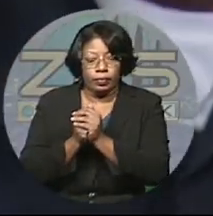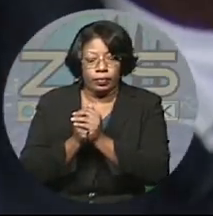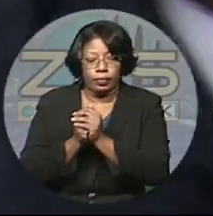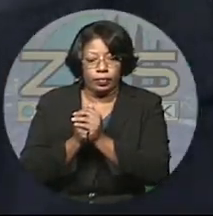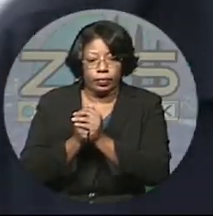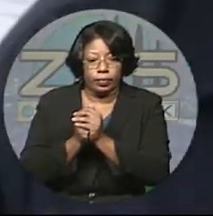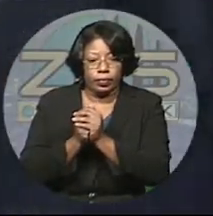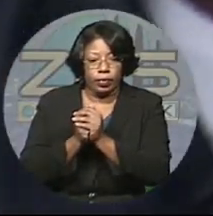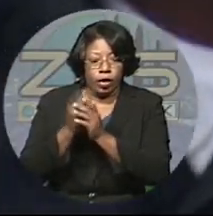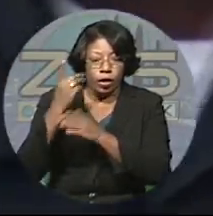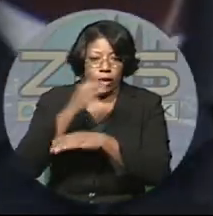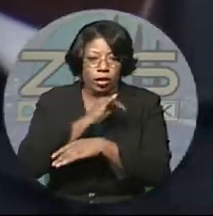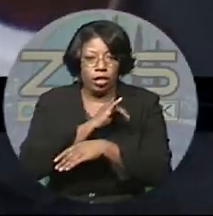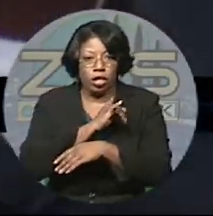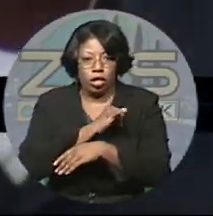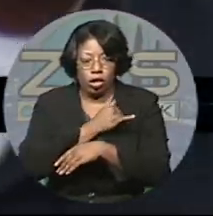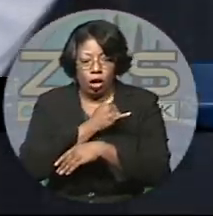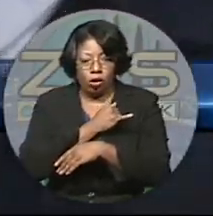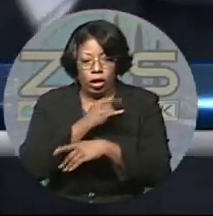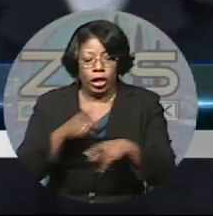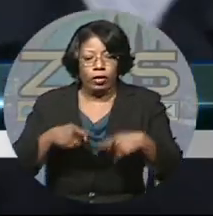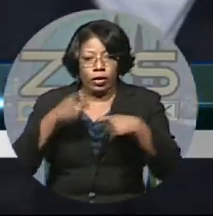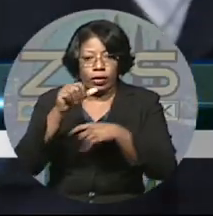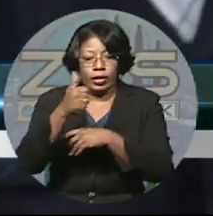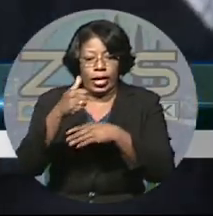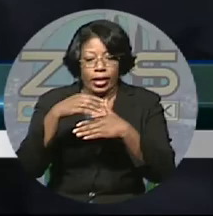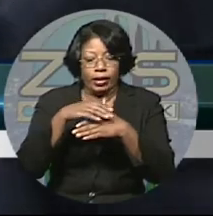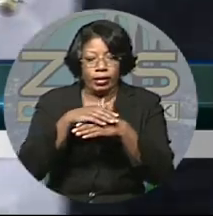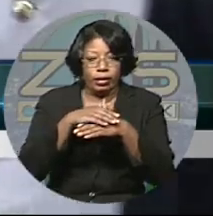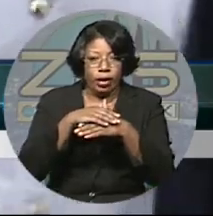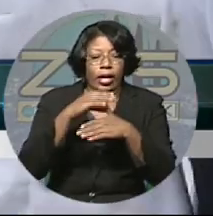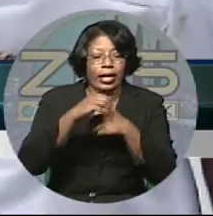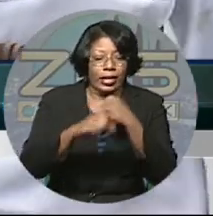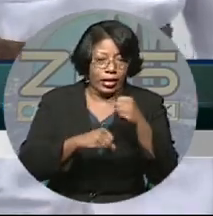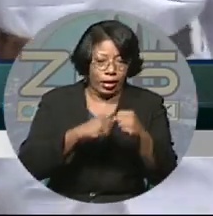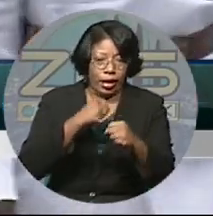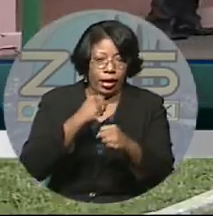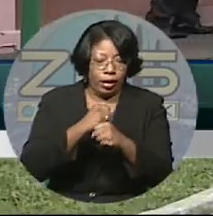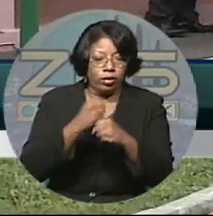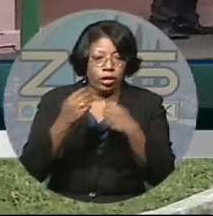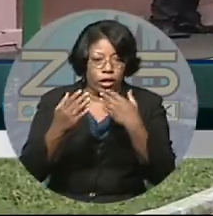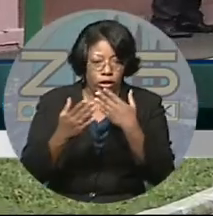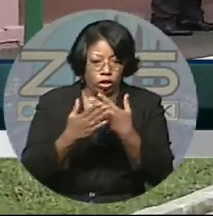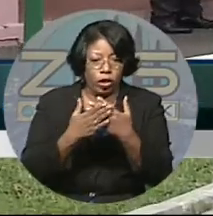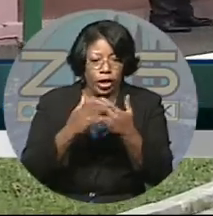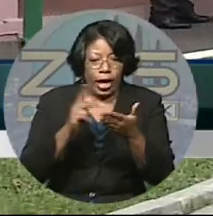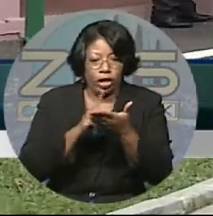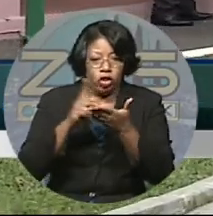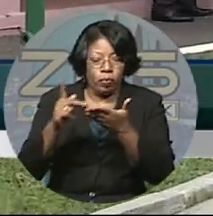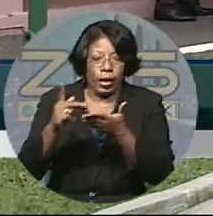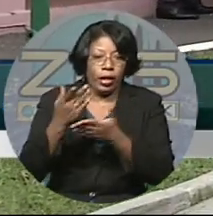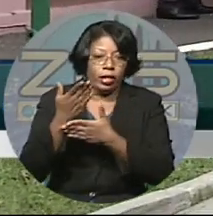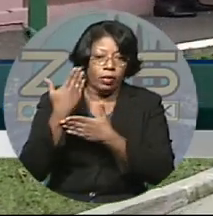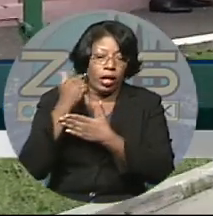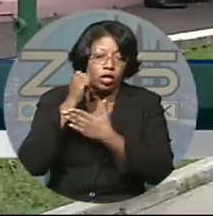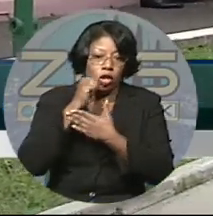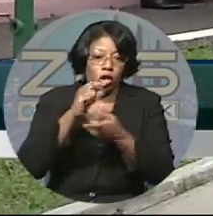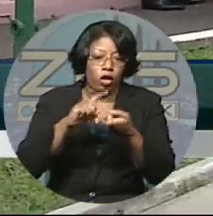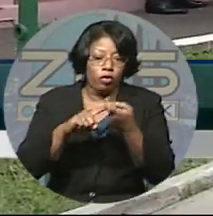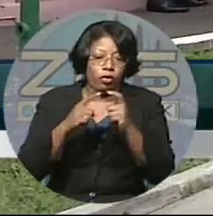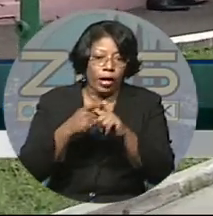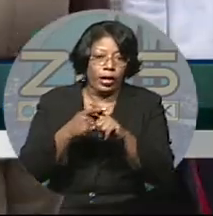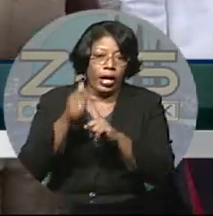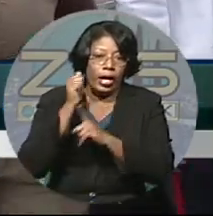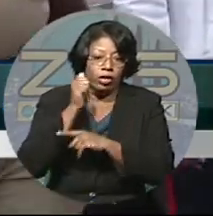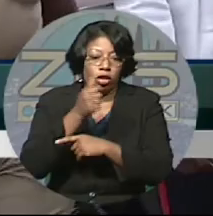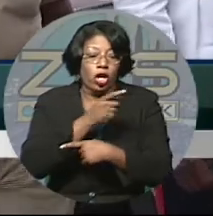Old Denez Young was sentenced to 10 years behind bars Thursday and ordered to pay compensation of $4,000 to his former girlfriend, Indira